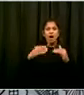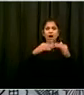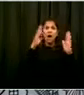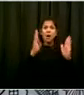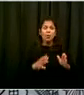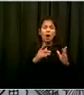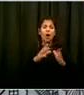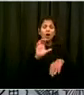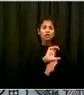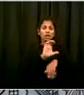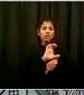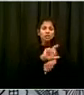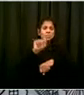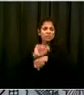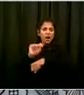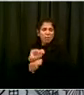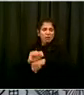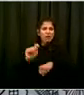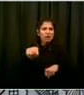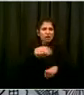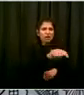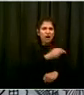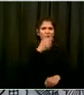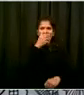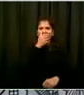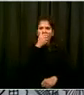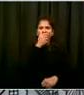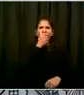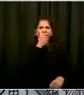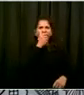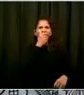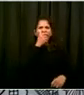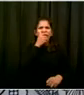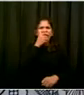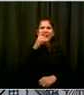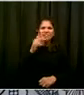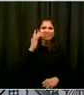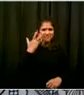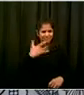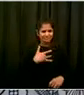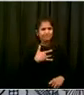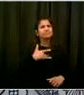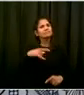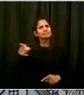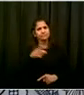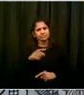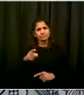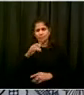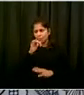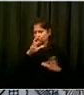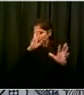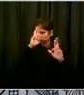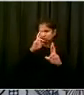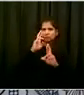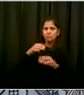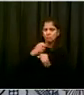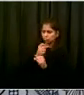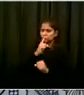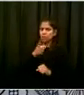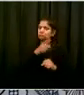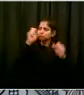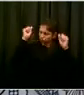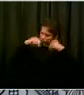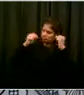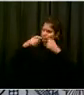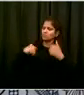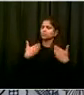as many of the statements from, you know, leaders, elected leaders, religious leaders and others, there seems to be some pretty